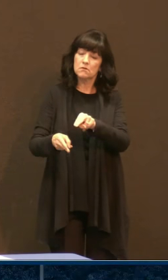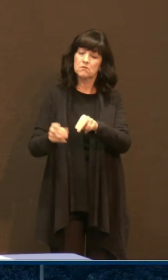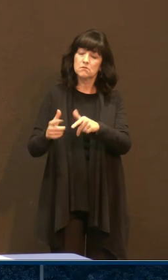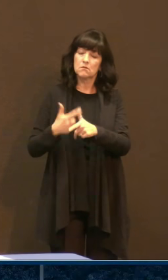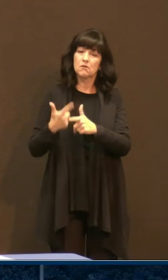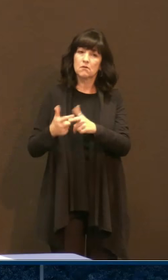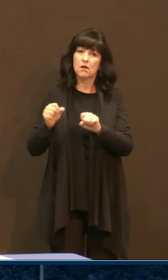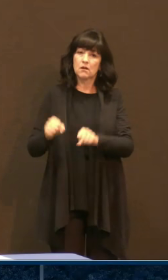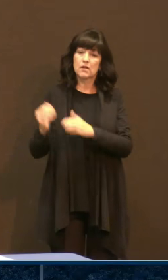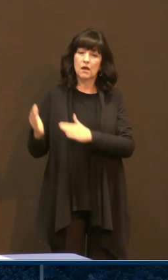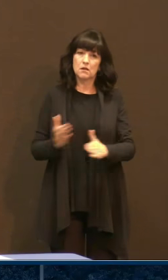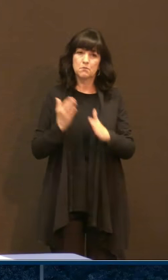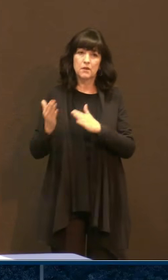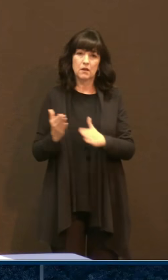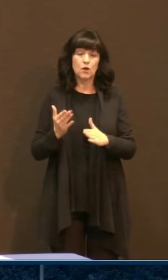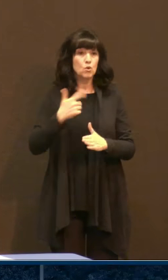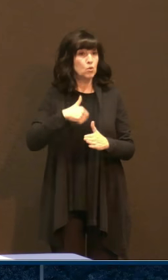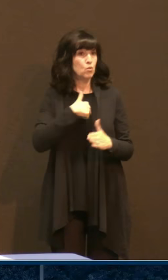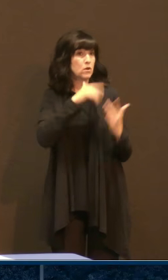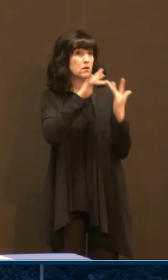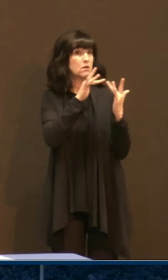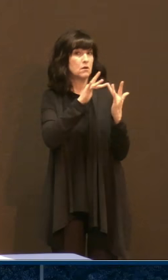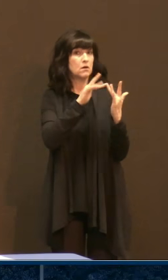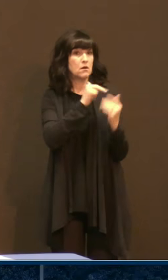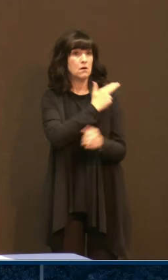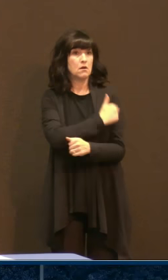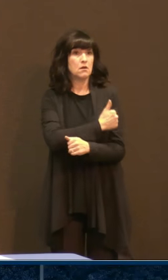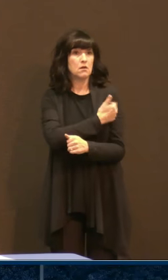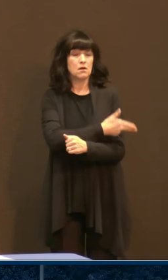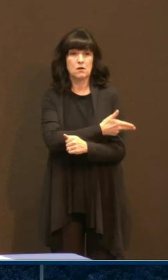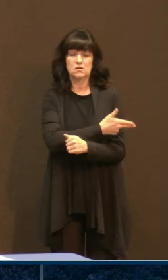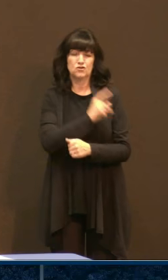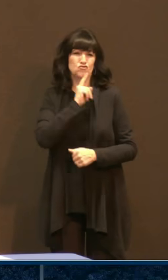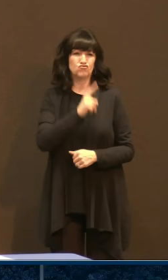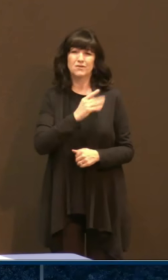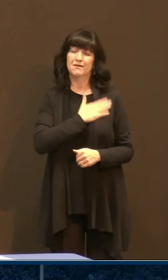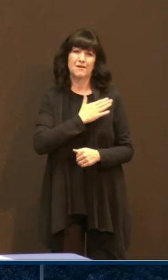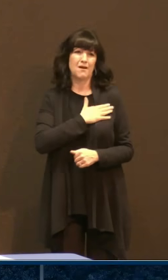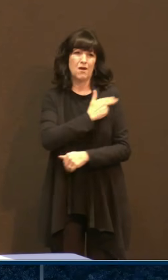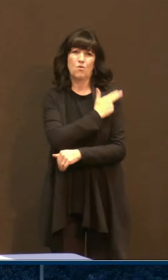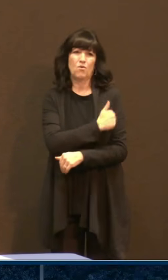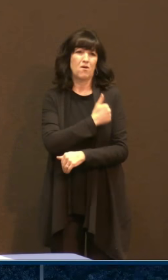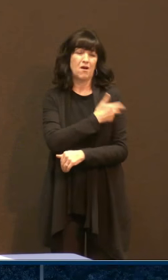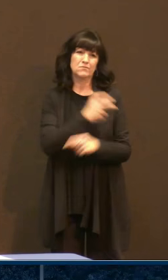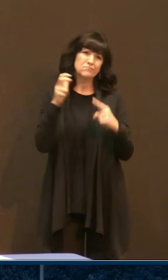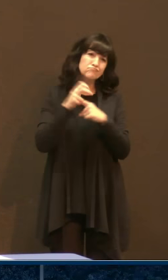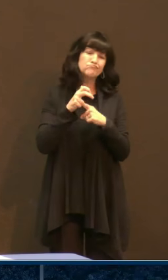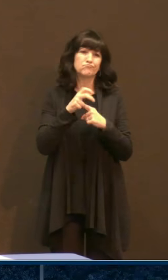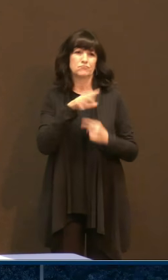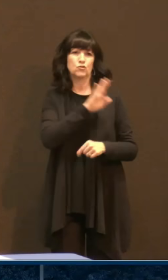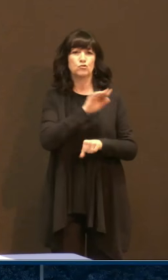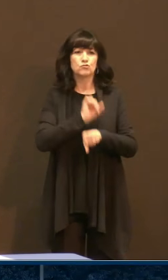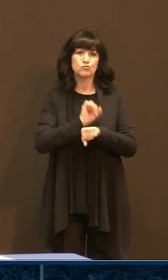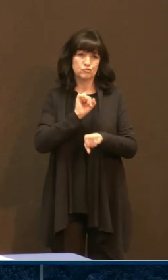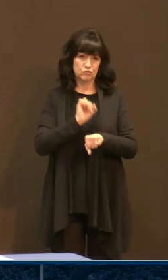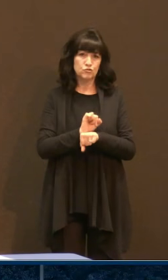regular basis, and I can't say enough about what our hospitals have been doing and will continue to do in terms of